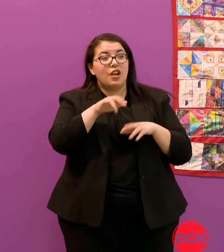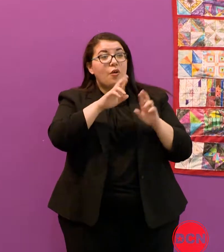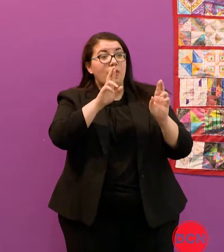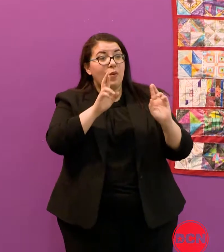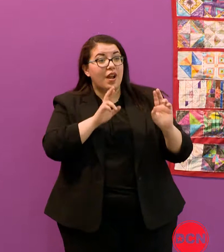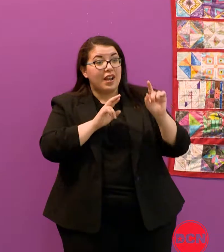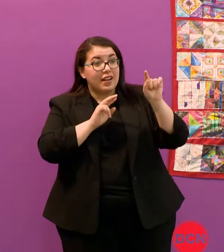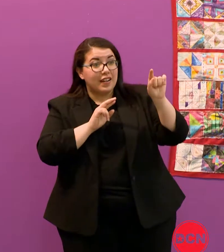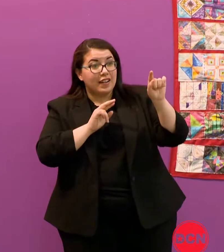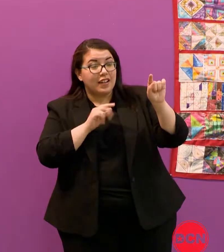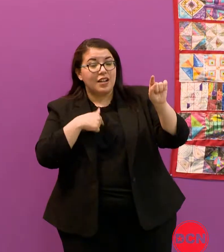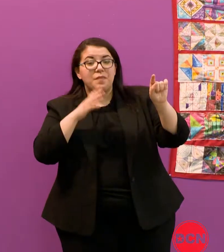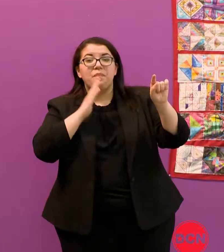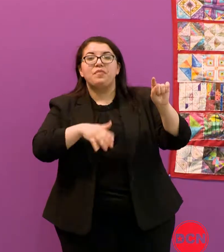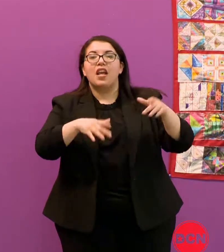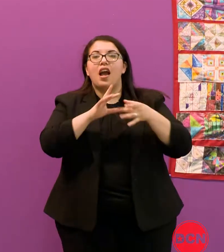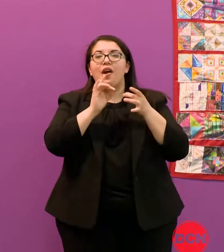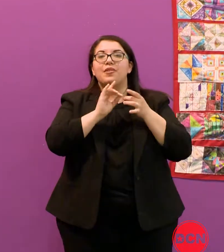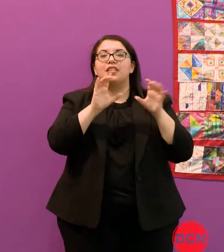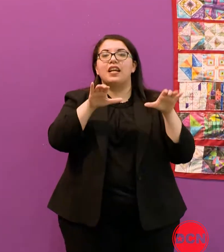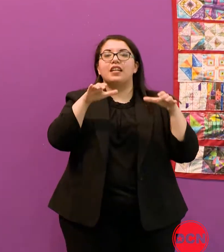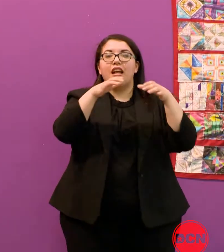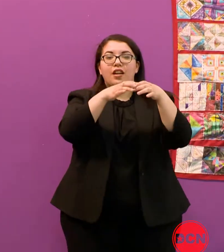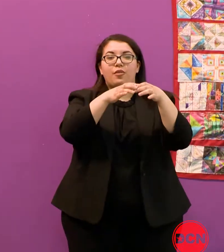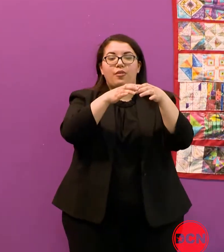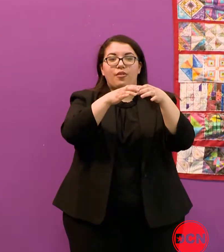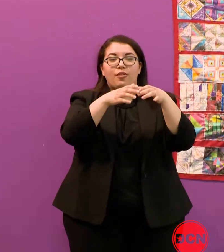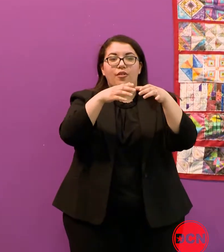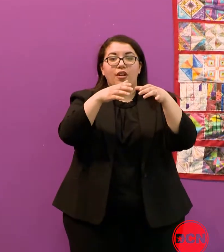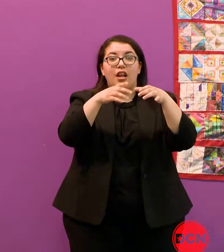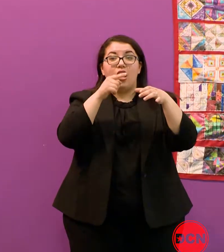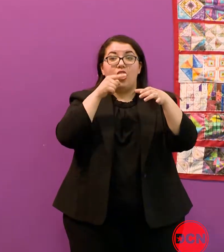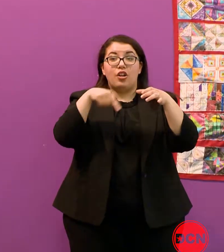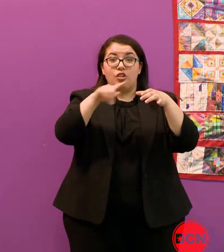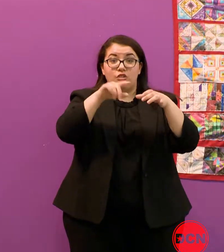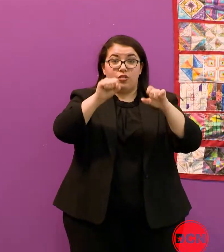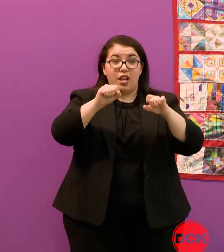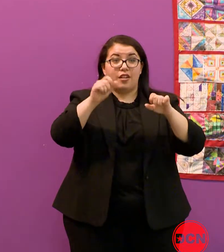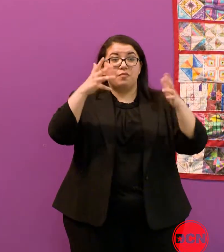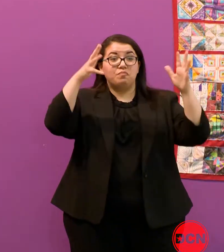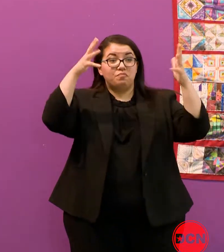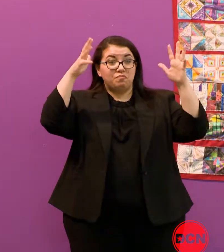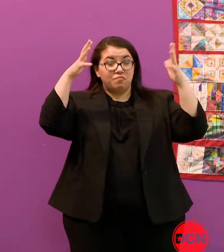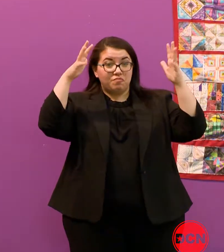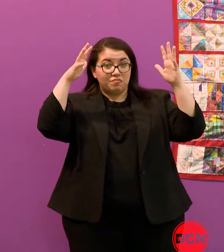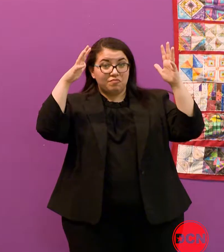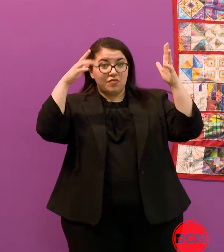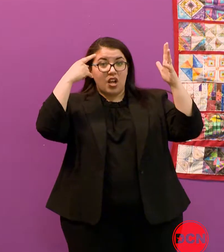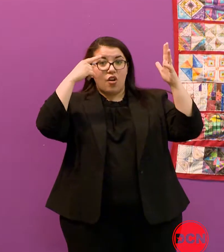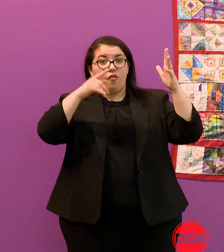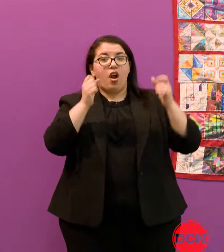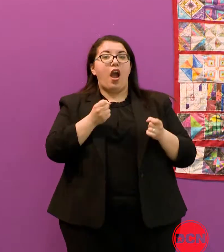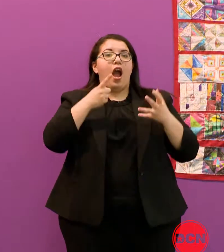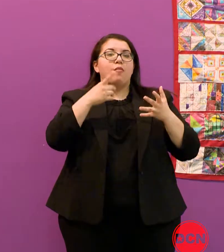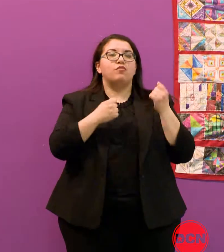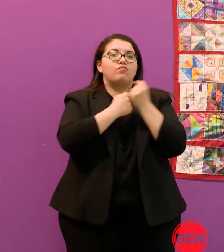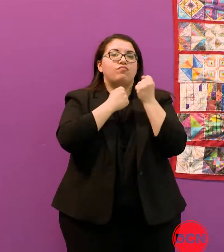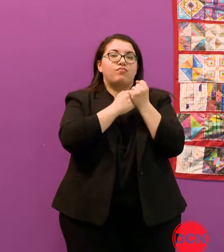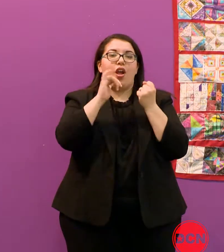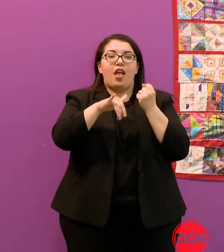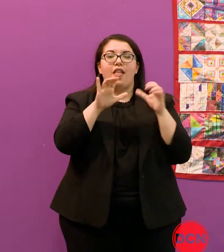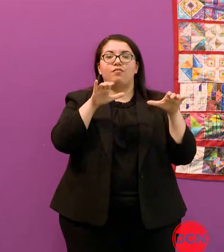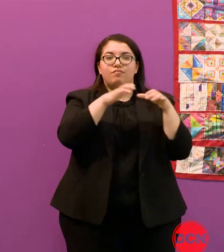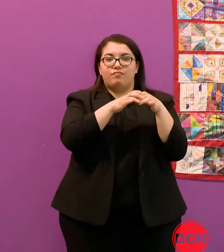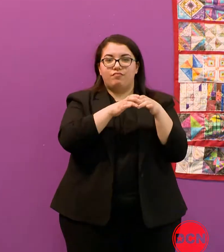some categories, and by a show of applause, and you could raise your voices, show of applause, let's see